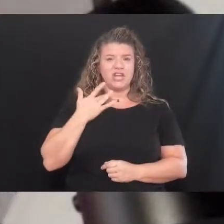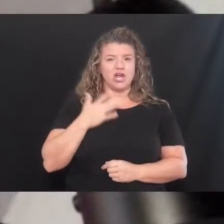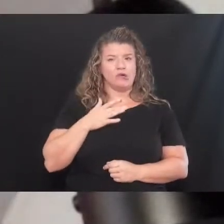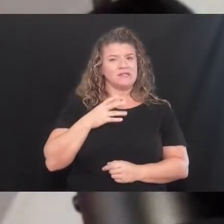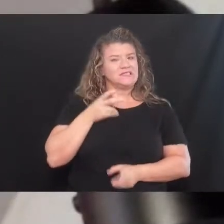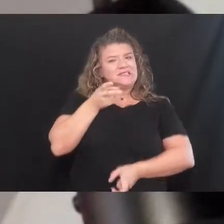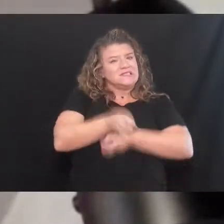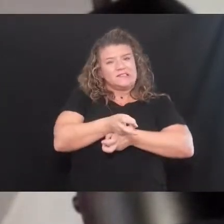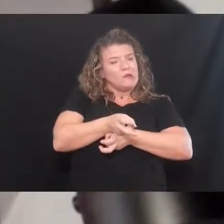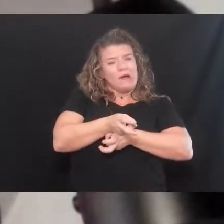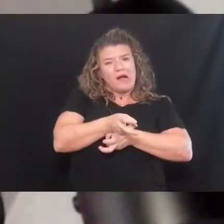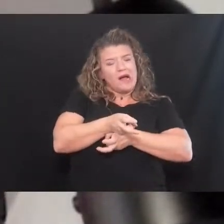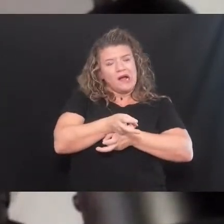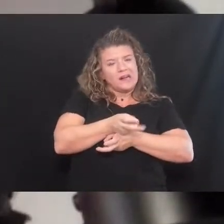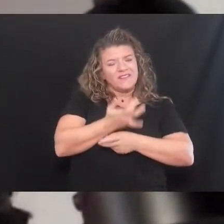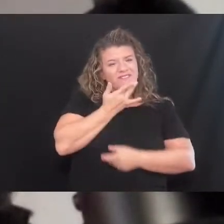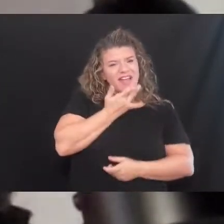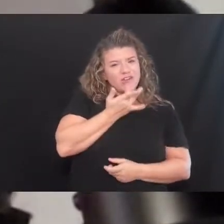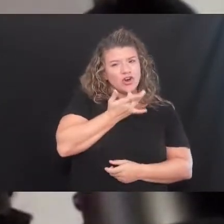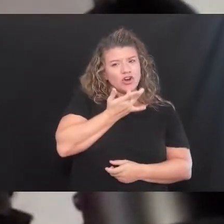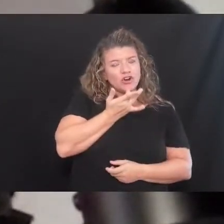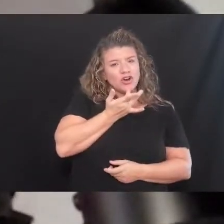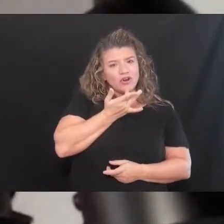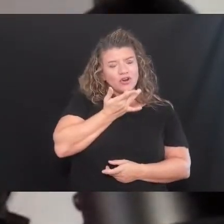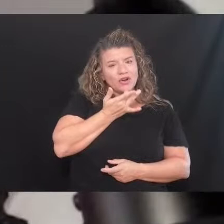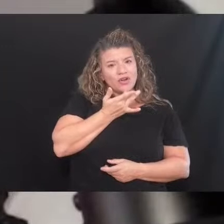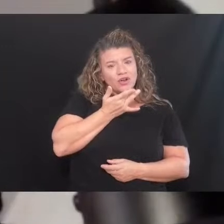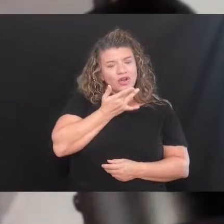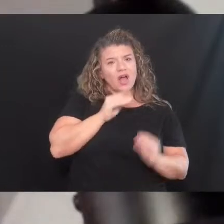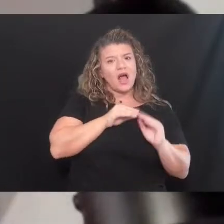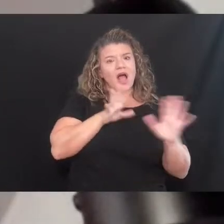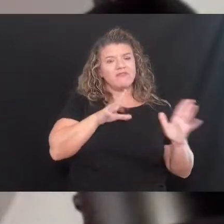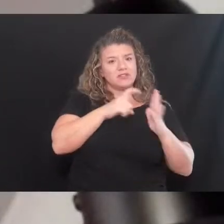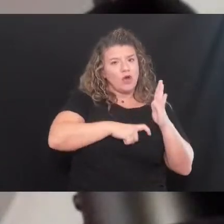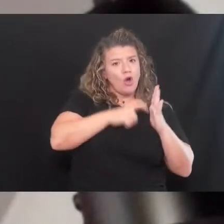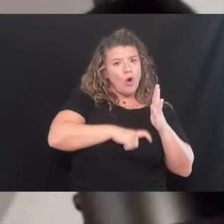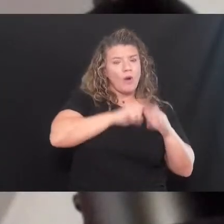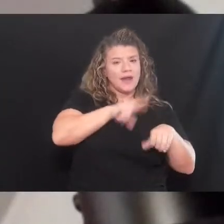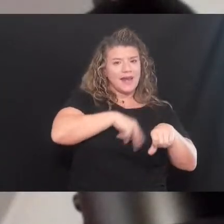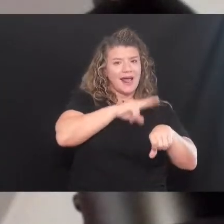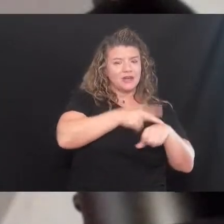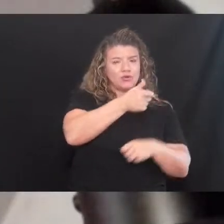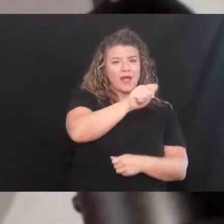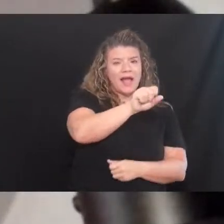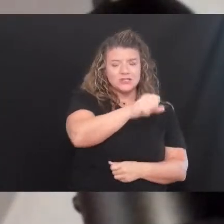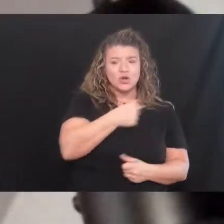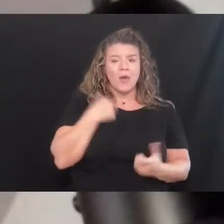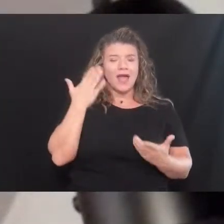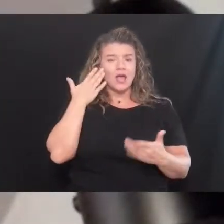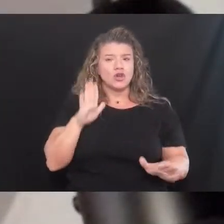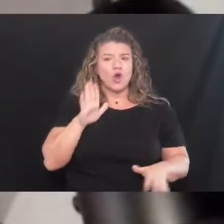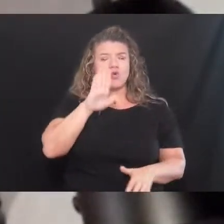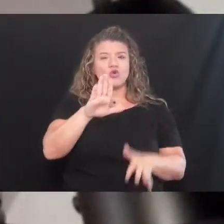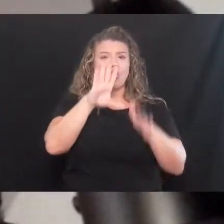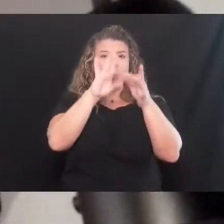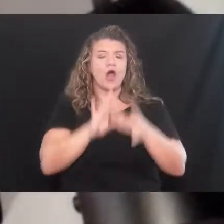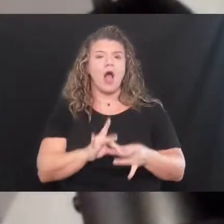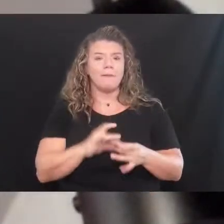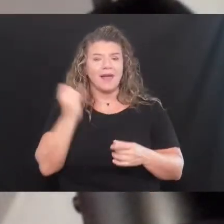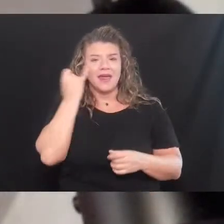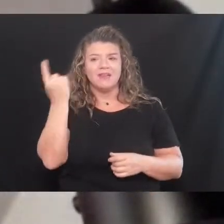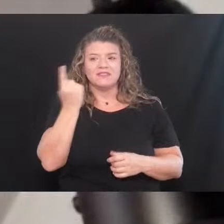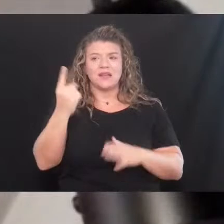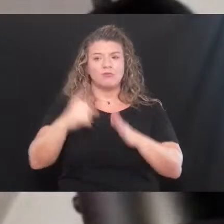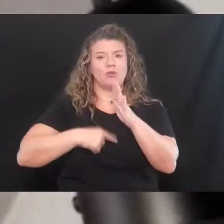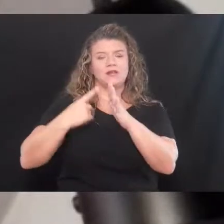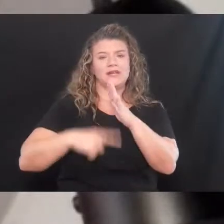hard on the scale in favor of obviously coal and natural gas. So I didn't know what you might say to some of the critics that kind of